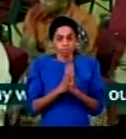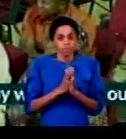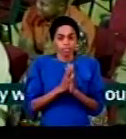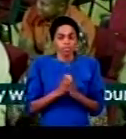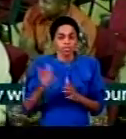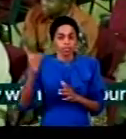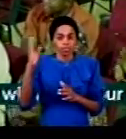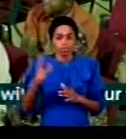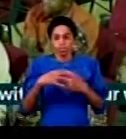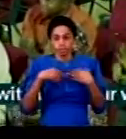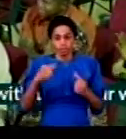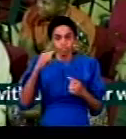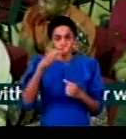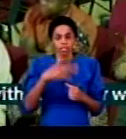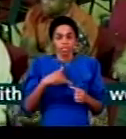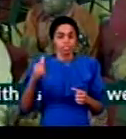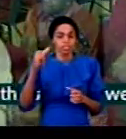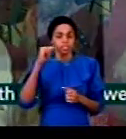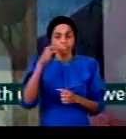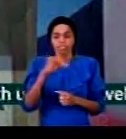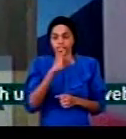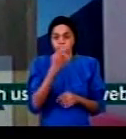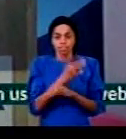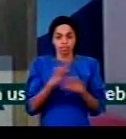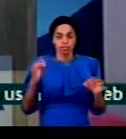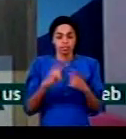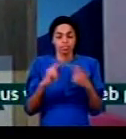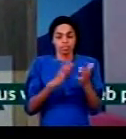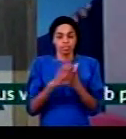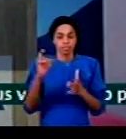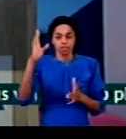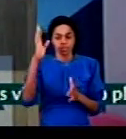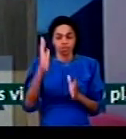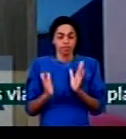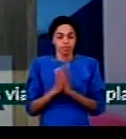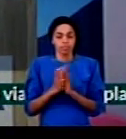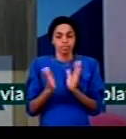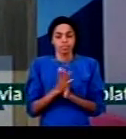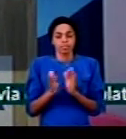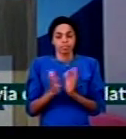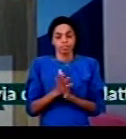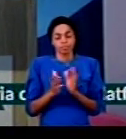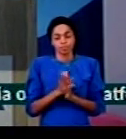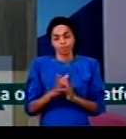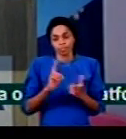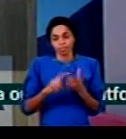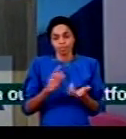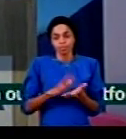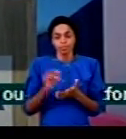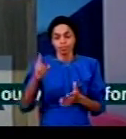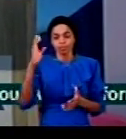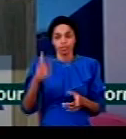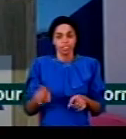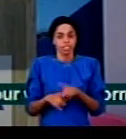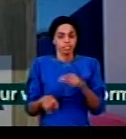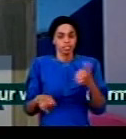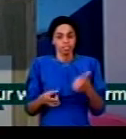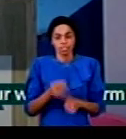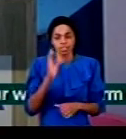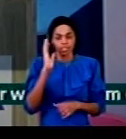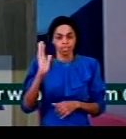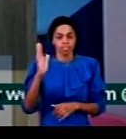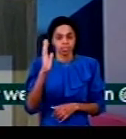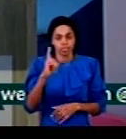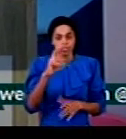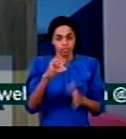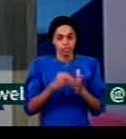are testifying, your miracles are taking place. You come out by my left hand side and let our leaders see you so that you can give